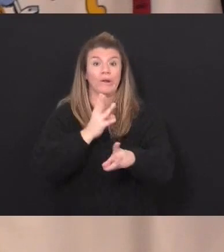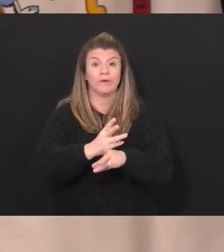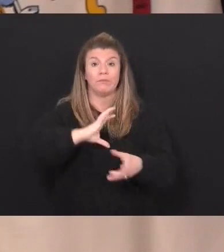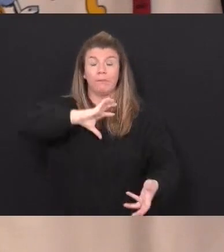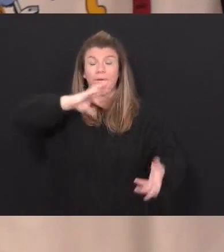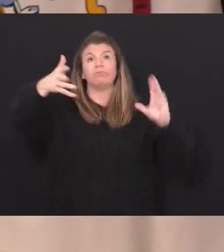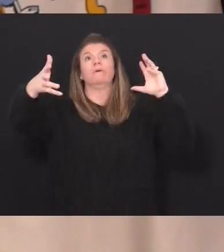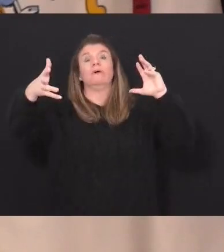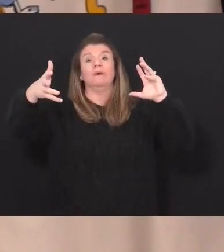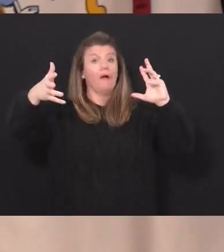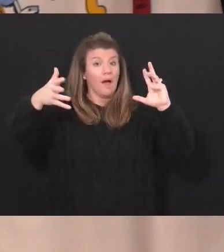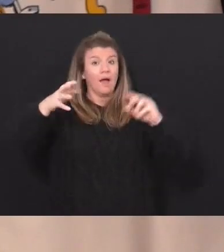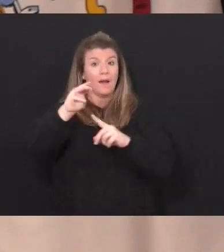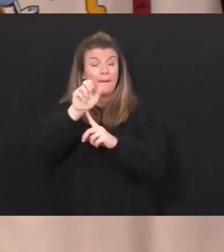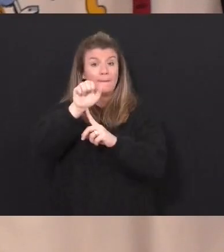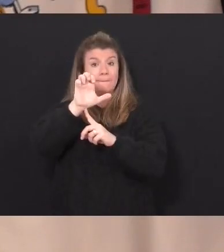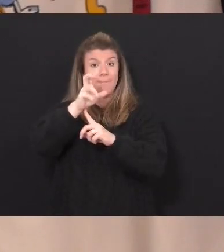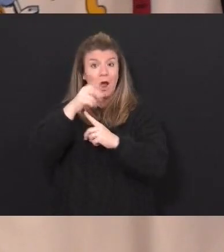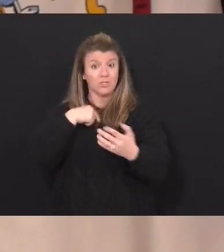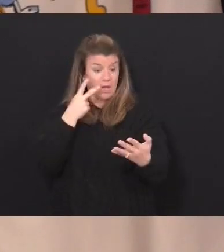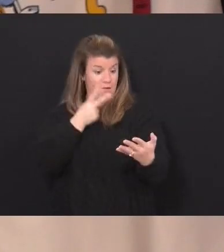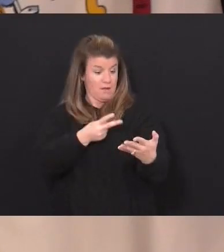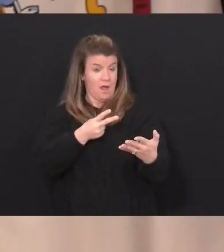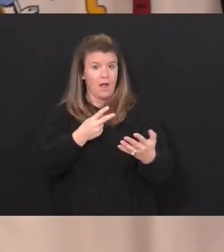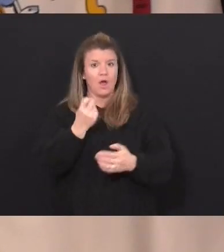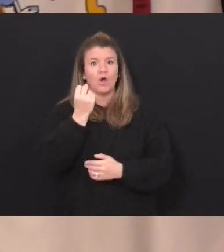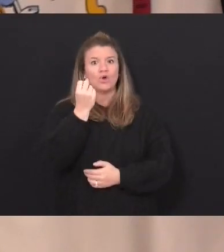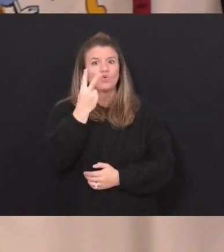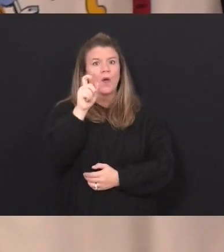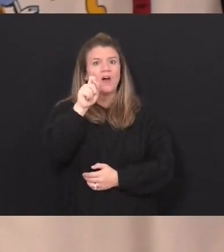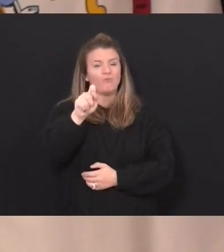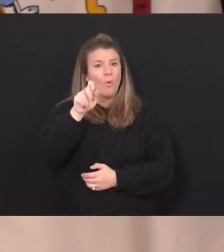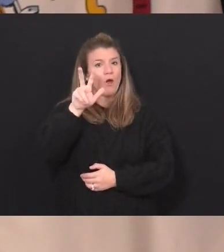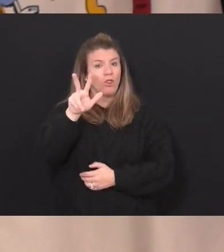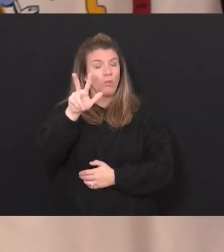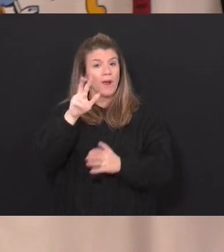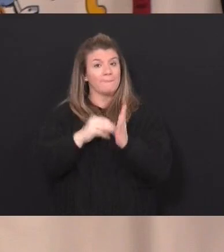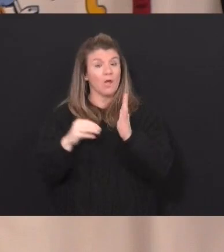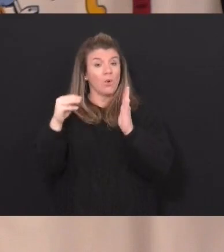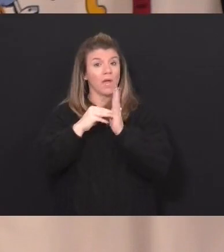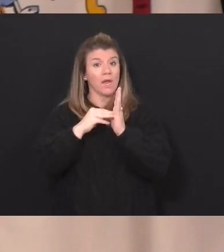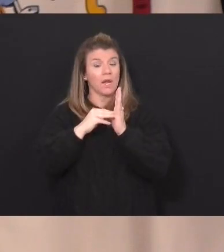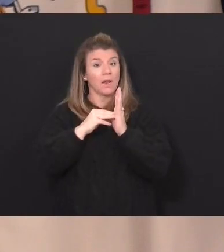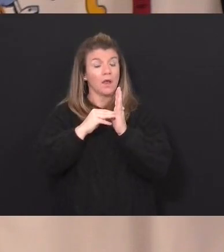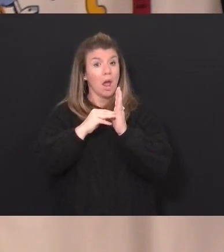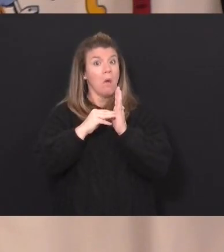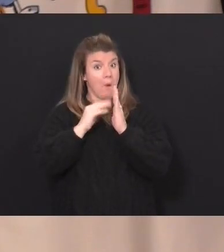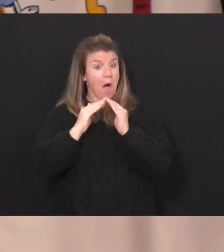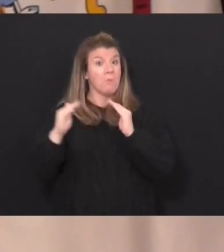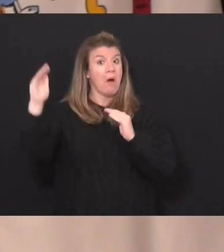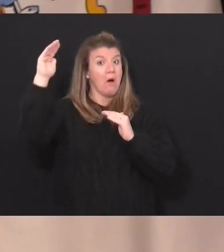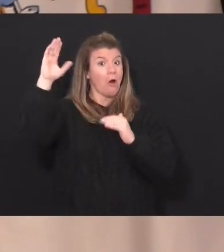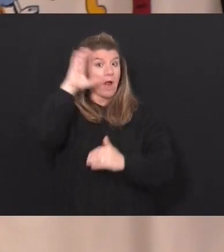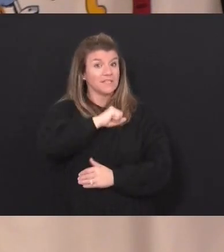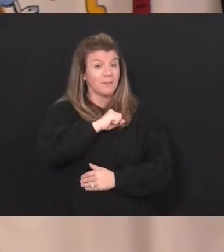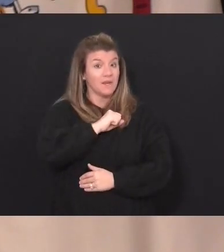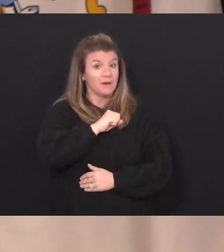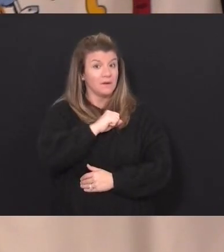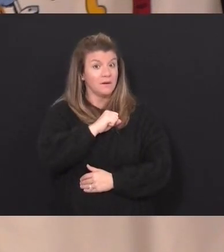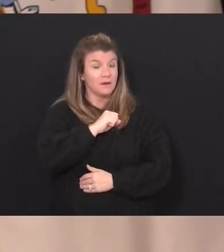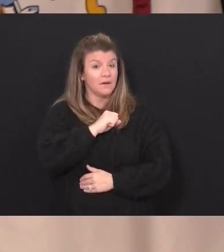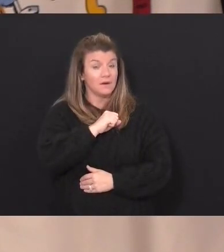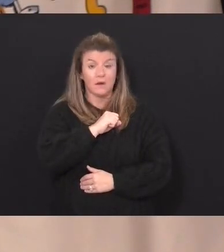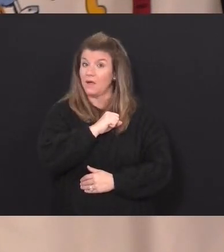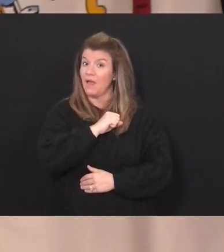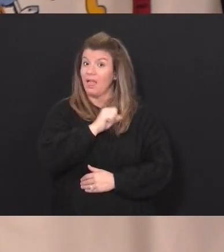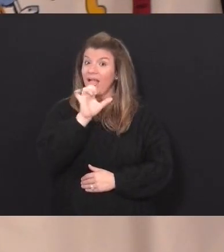now March just came in at 12.3 million above estimate. And if